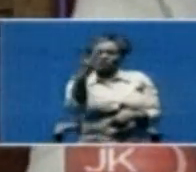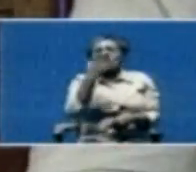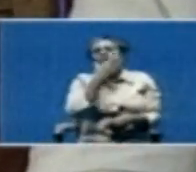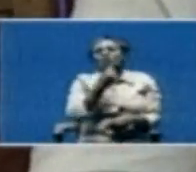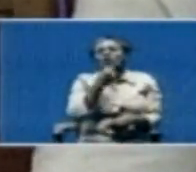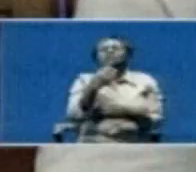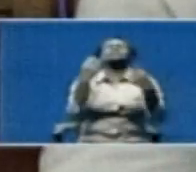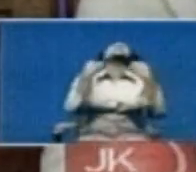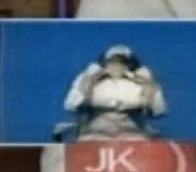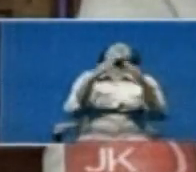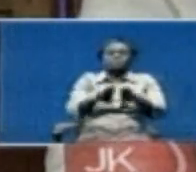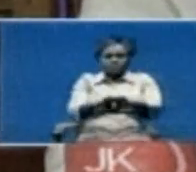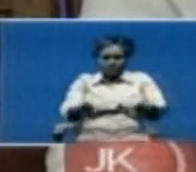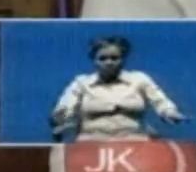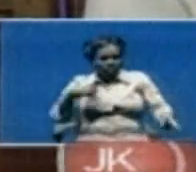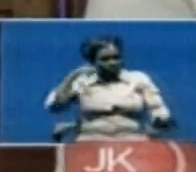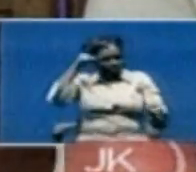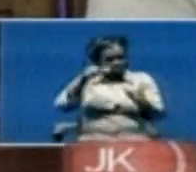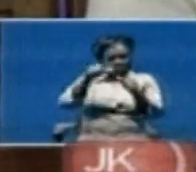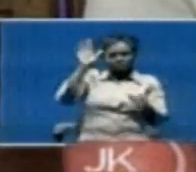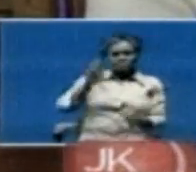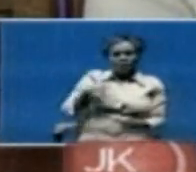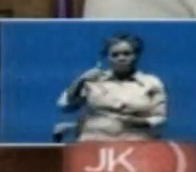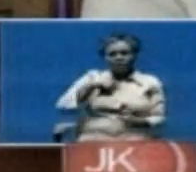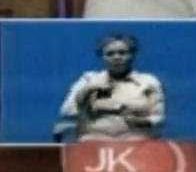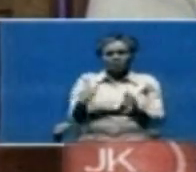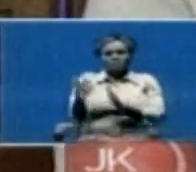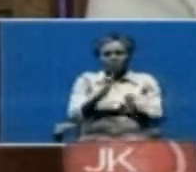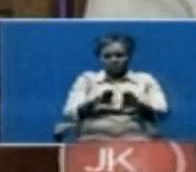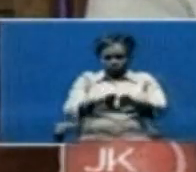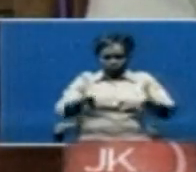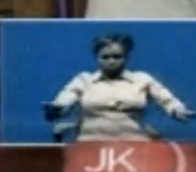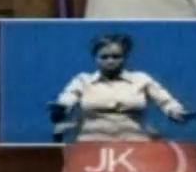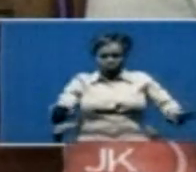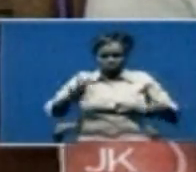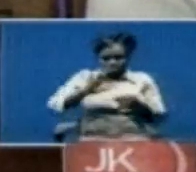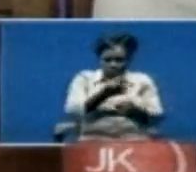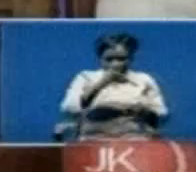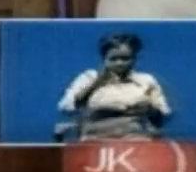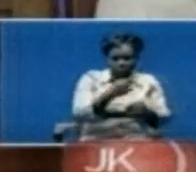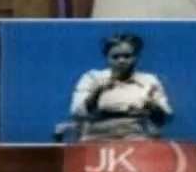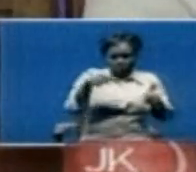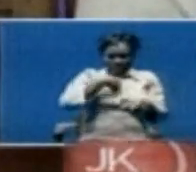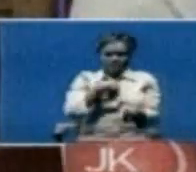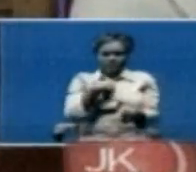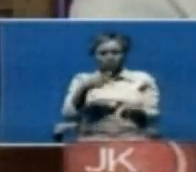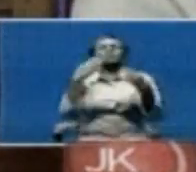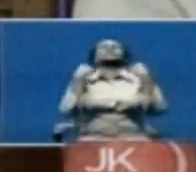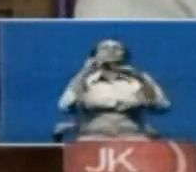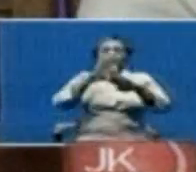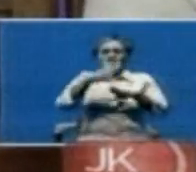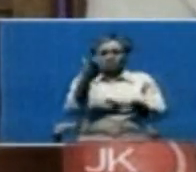floor. And I remember my mother plaiting a mat out of straw as my mat to sleep on.